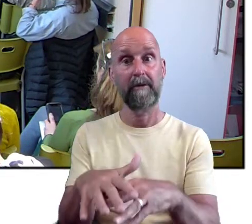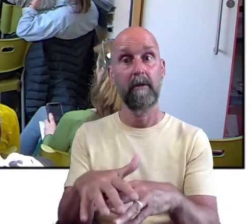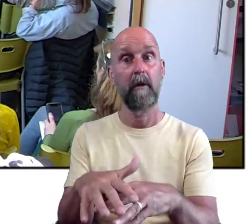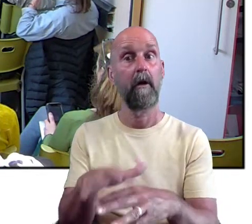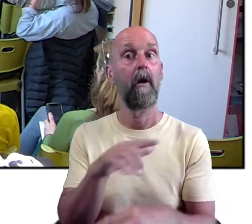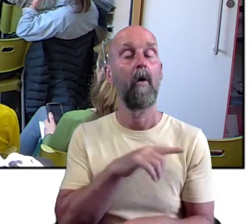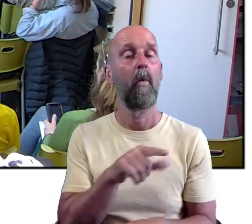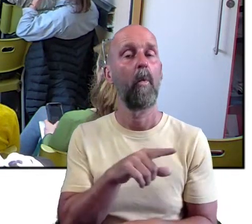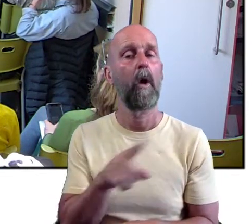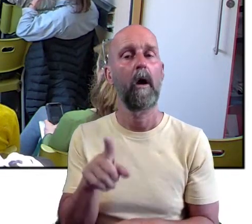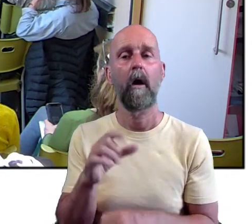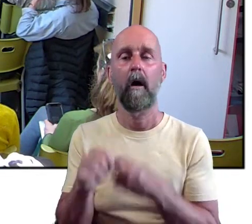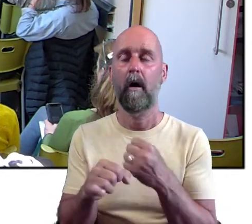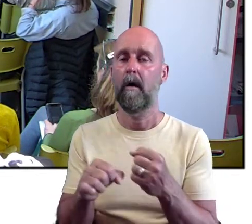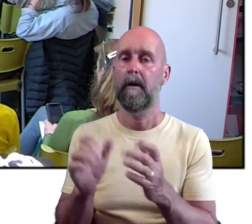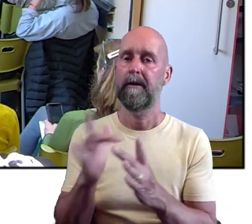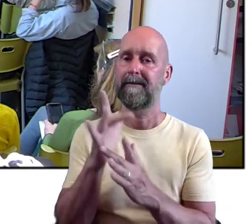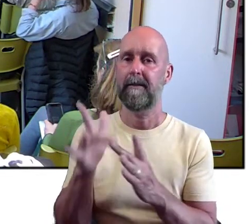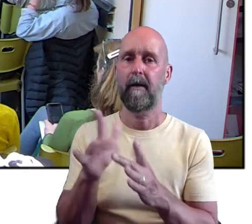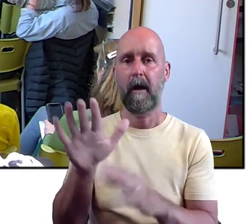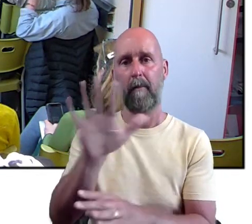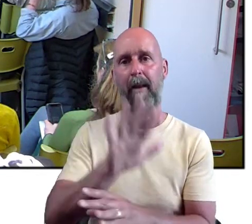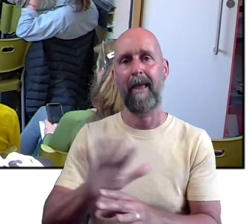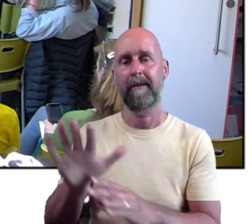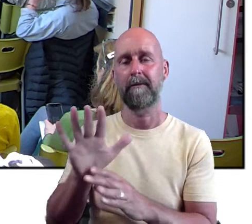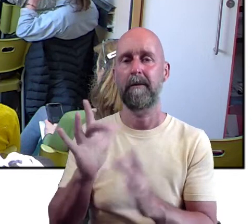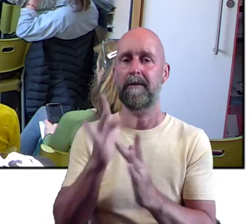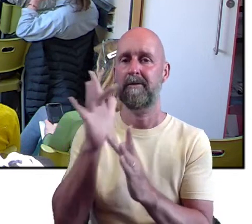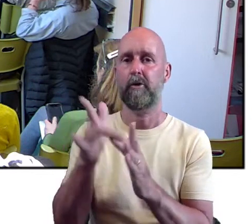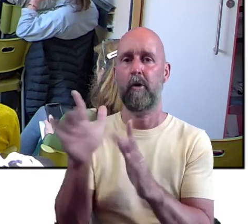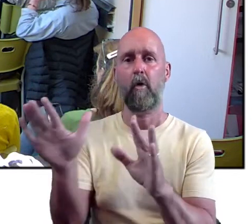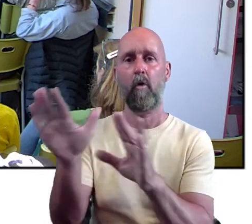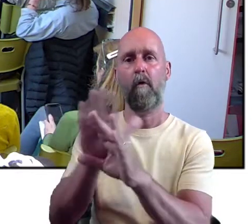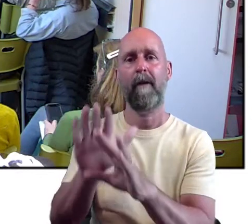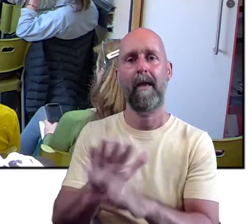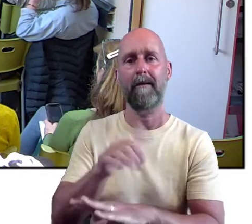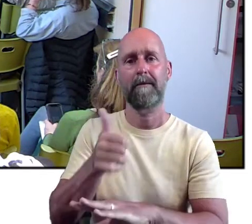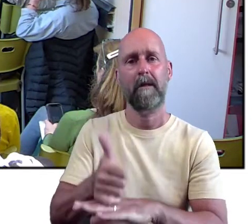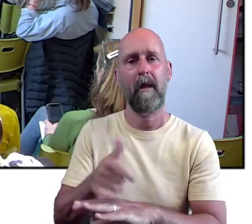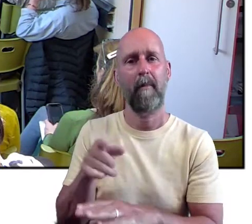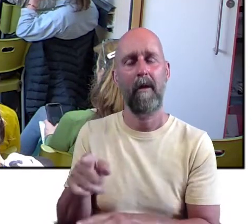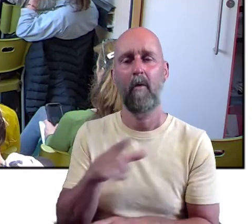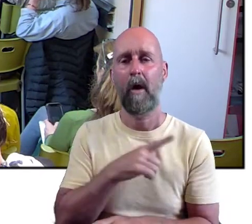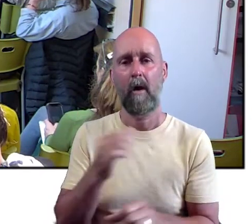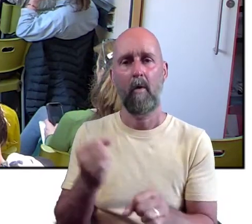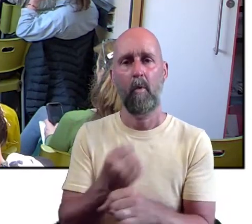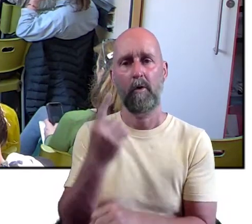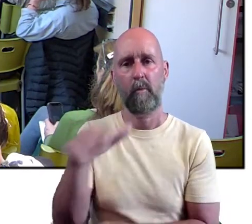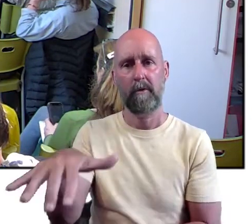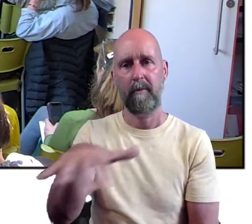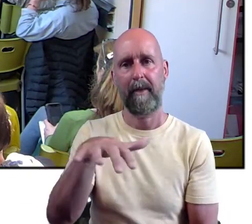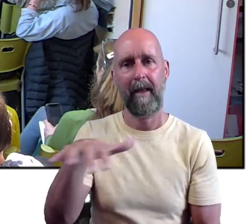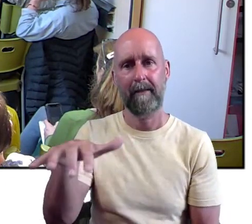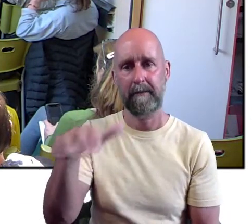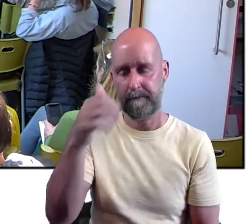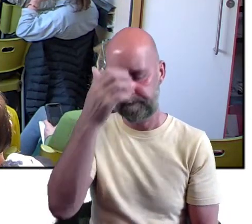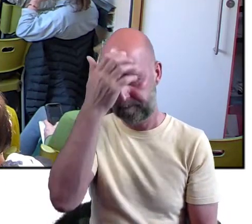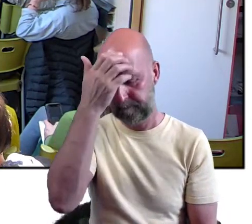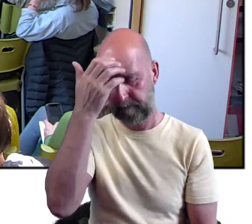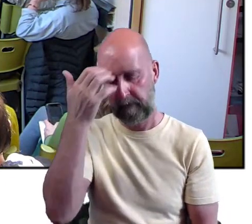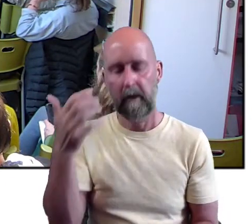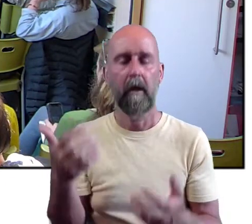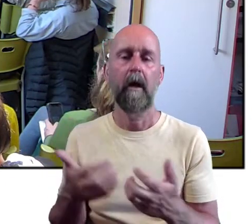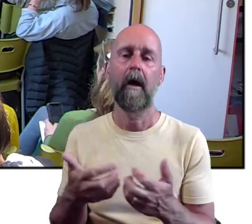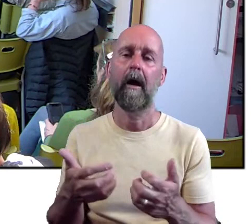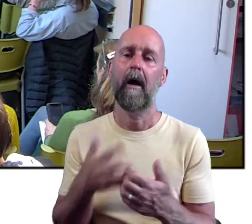like a digital overlay of a place is it's a lot of work to set it up and it only works in one space versus making something, I guess, relative more than absolute,